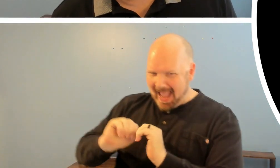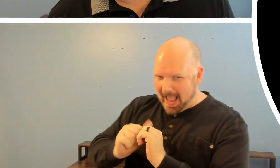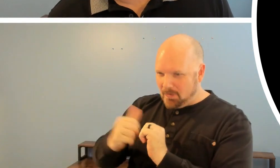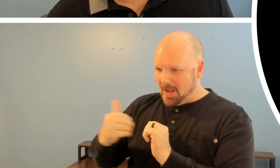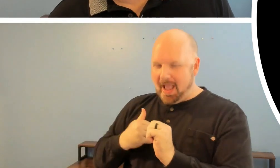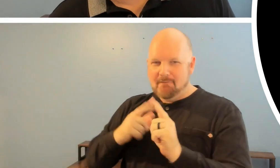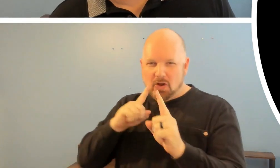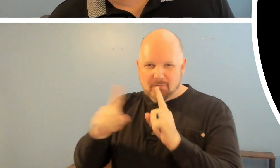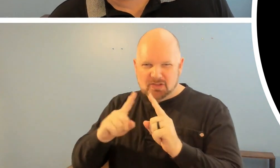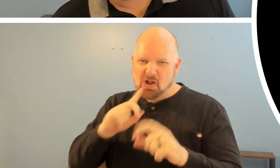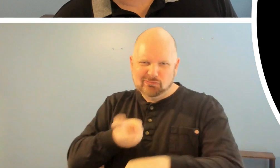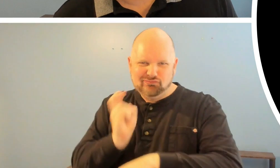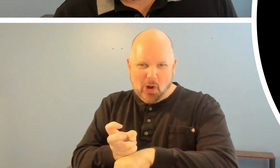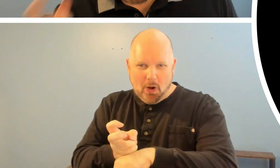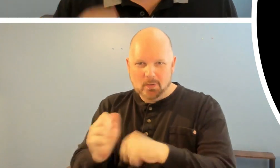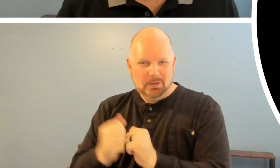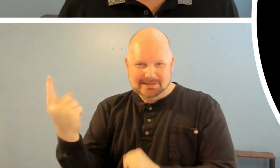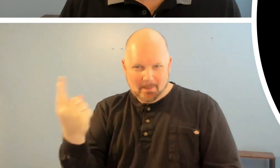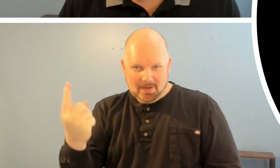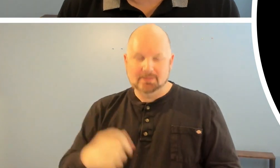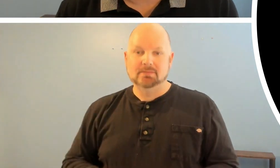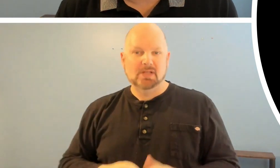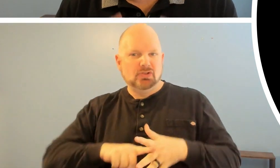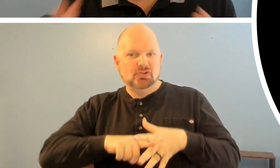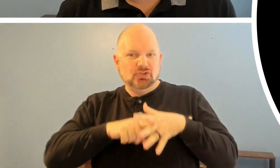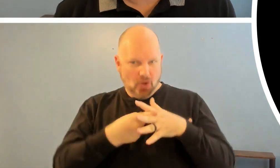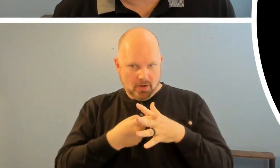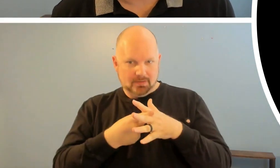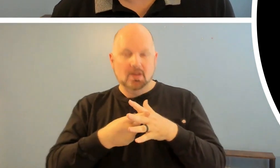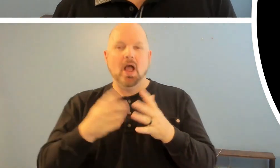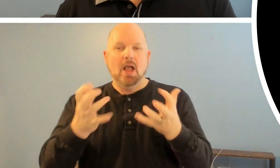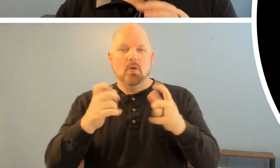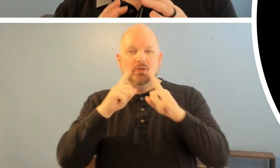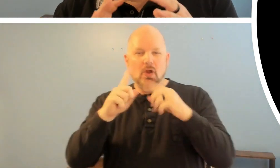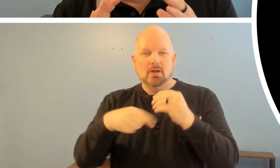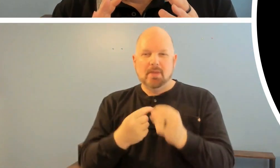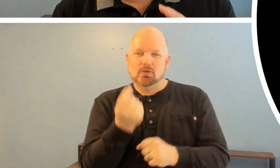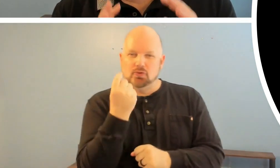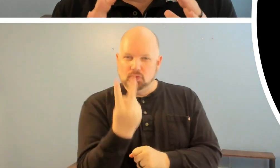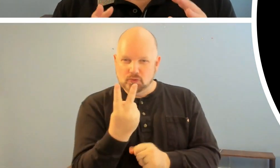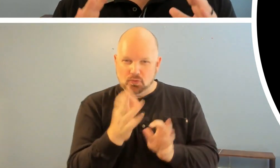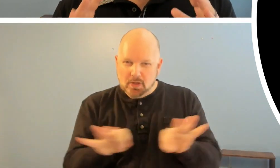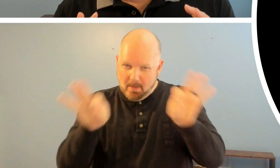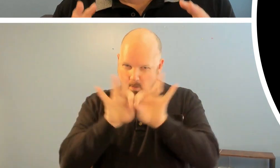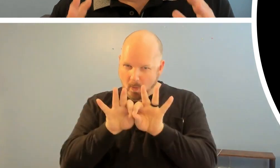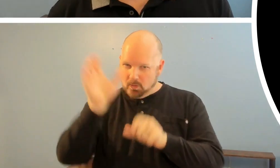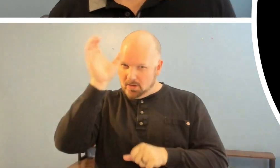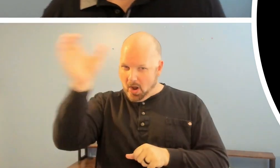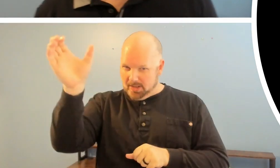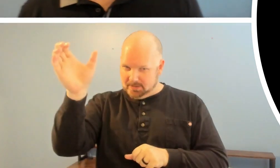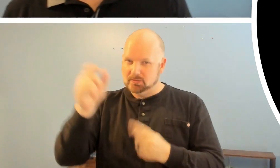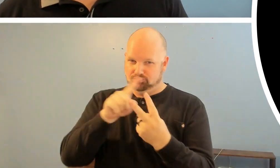having difficult conversations with somebody. All right, to start off, to kick this thing off, I want to talk about two really